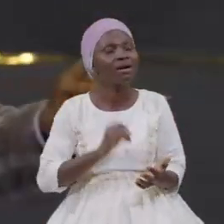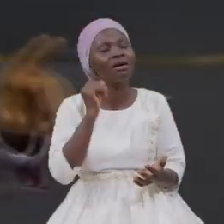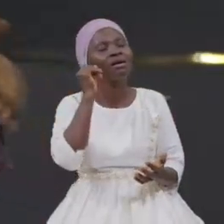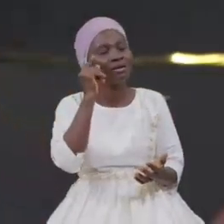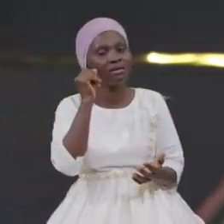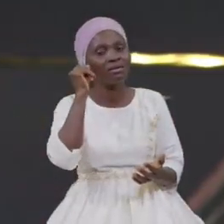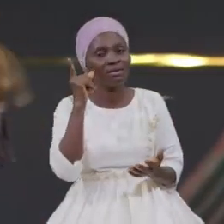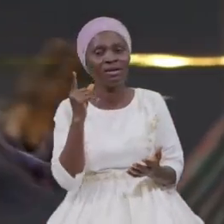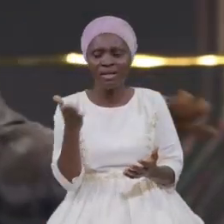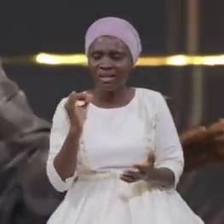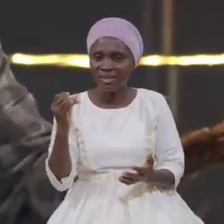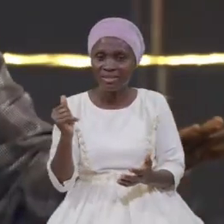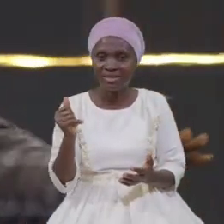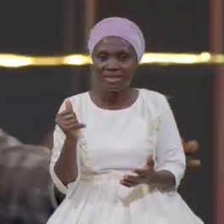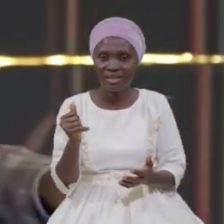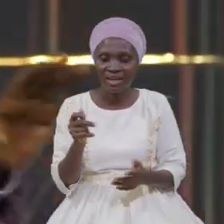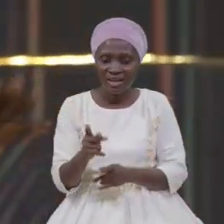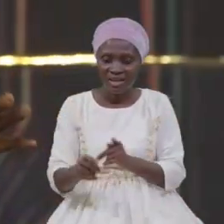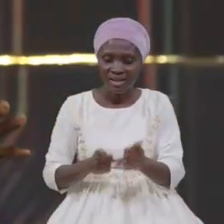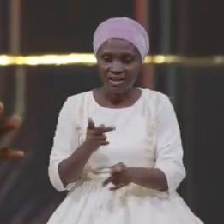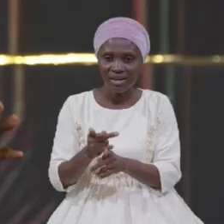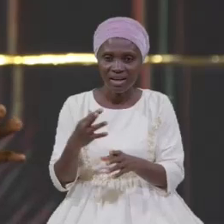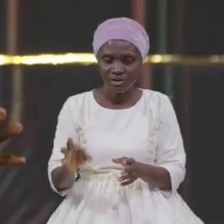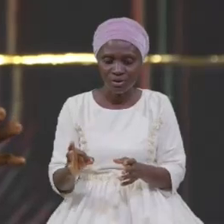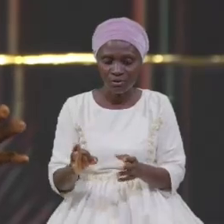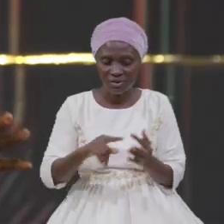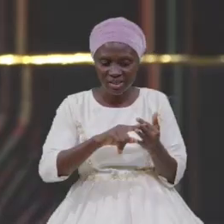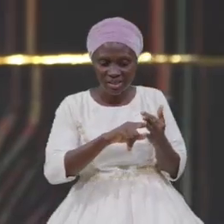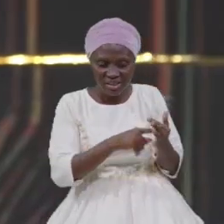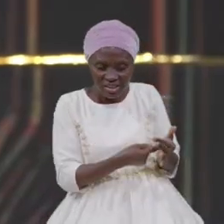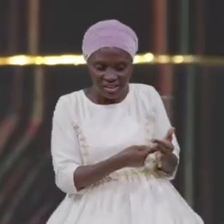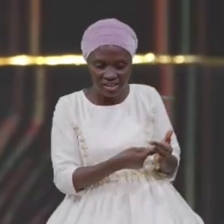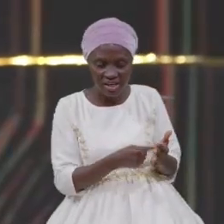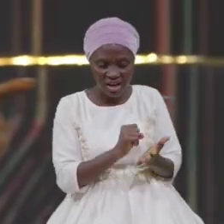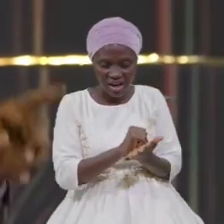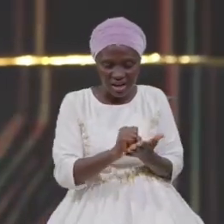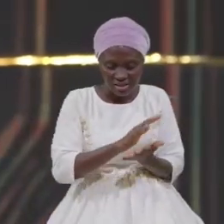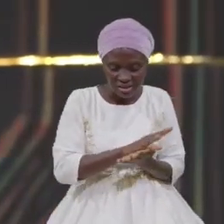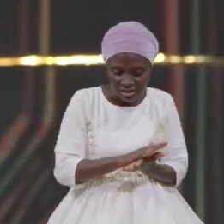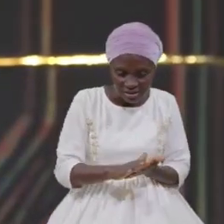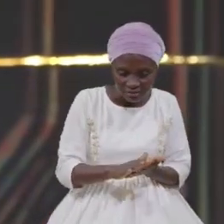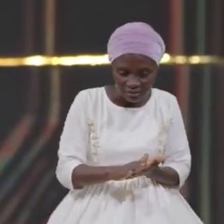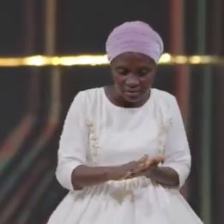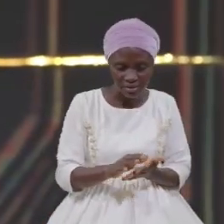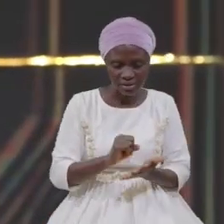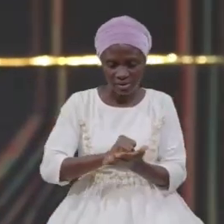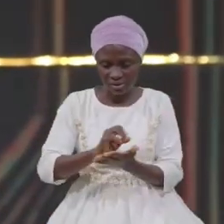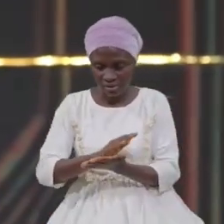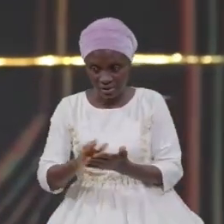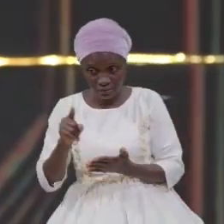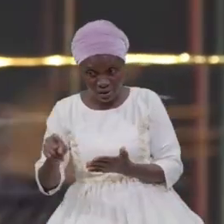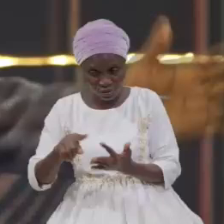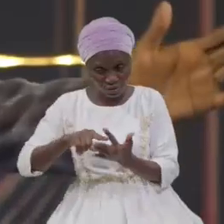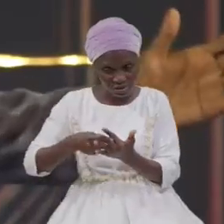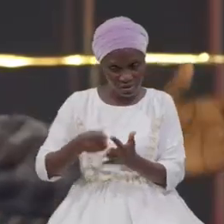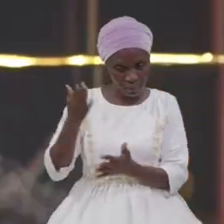of initial sanctification. Sanctify you initially. A bit,